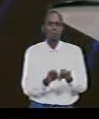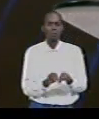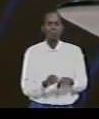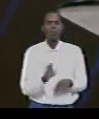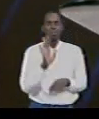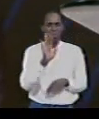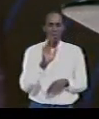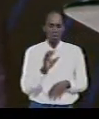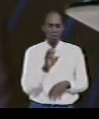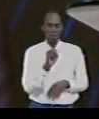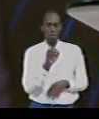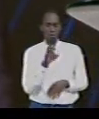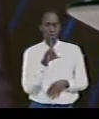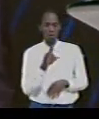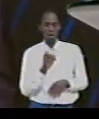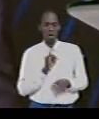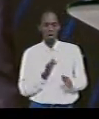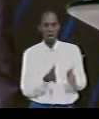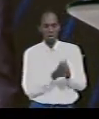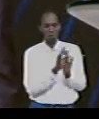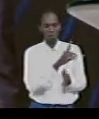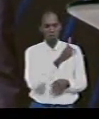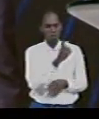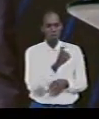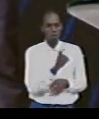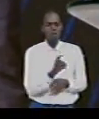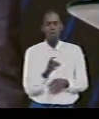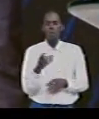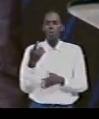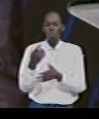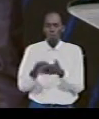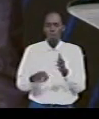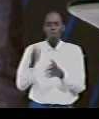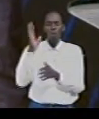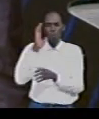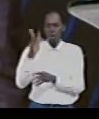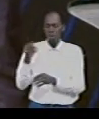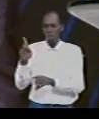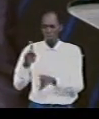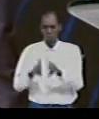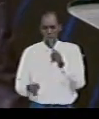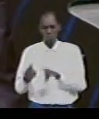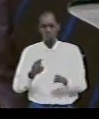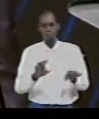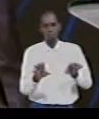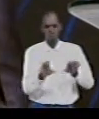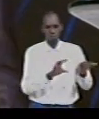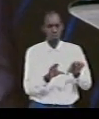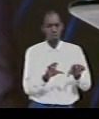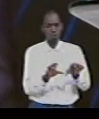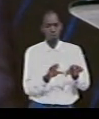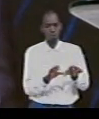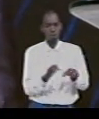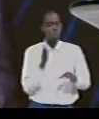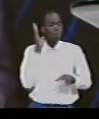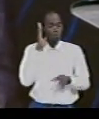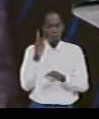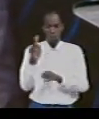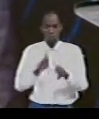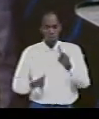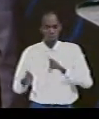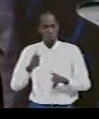they do? The people, could they tell me, dethrone you from being a